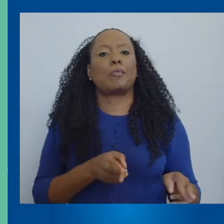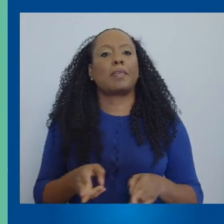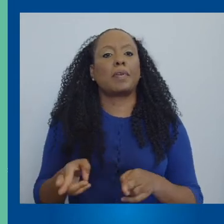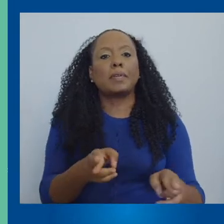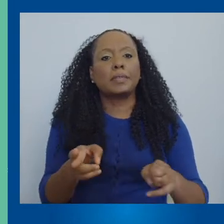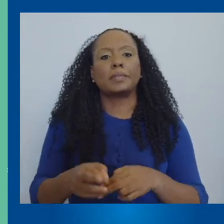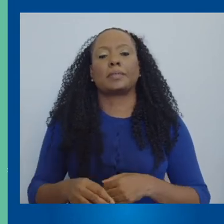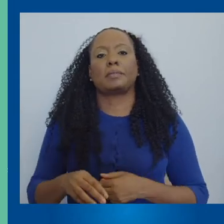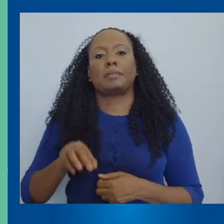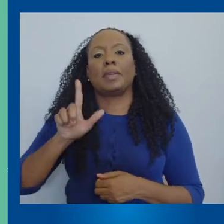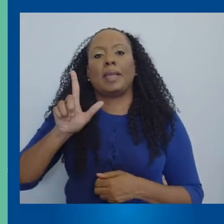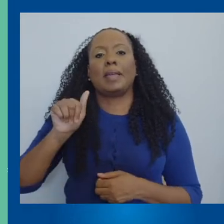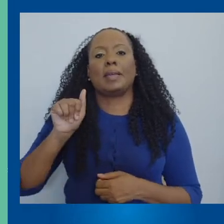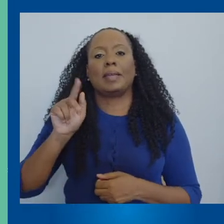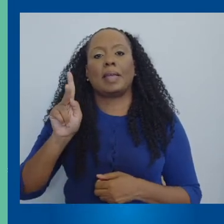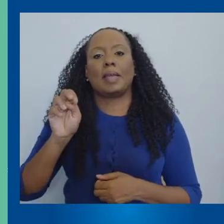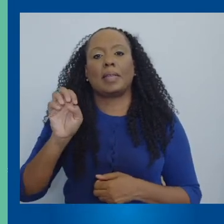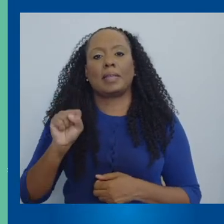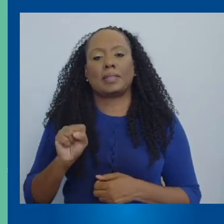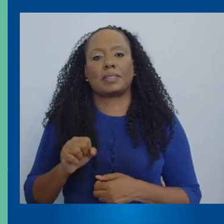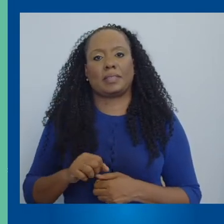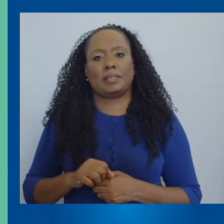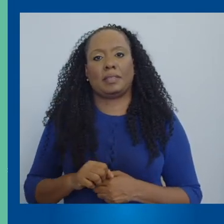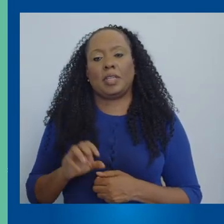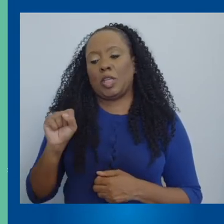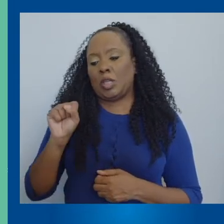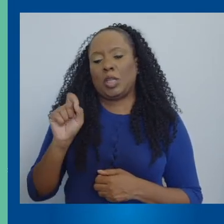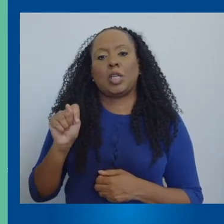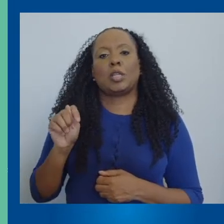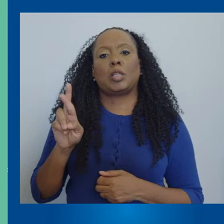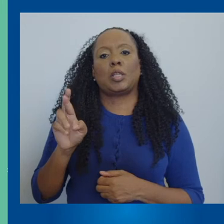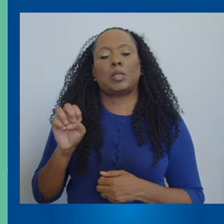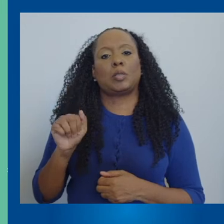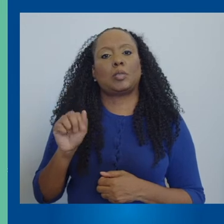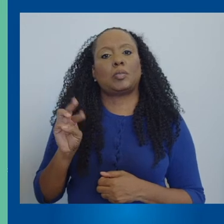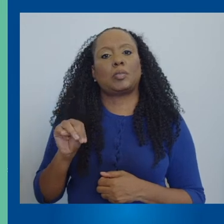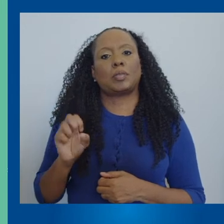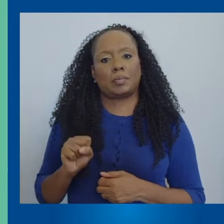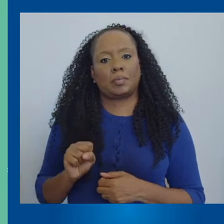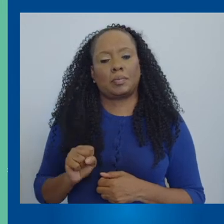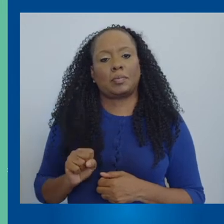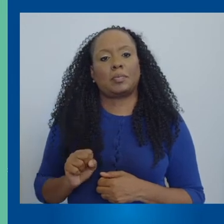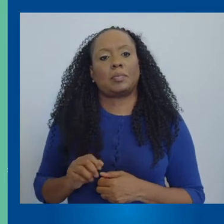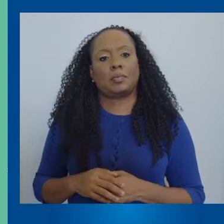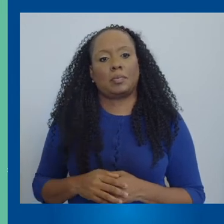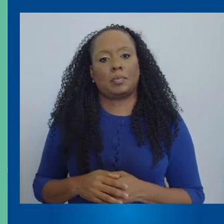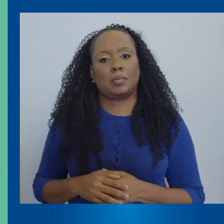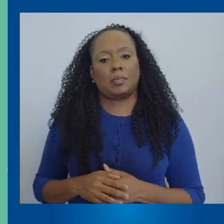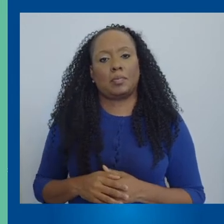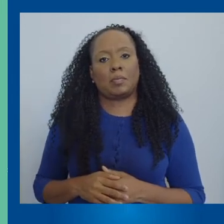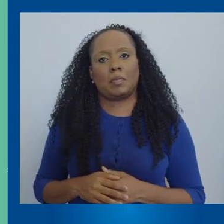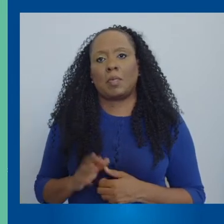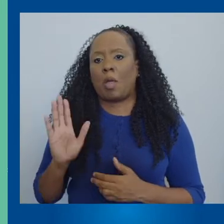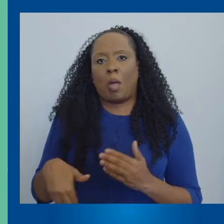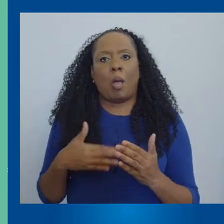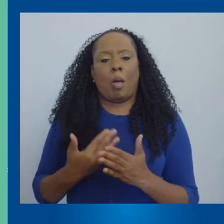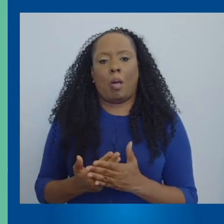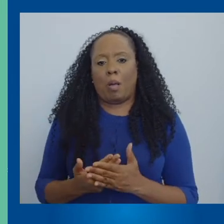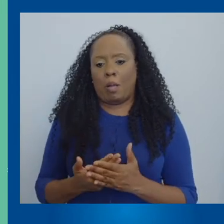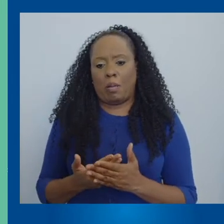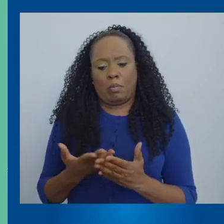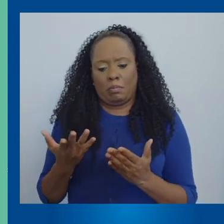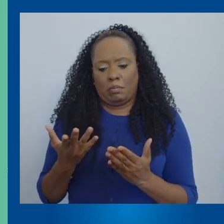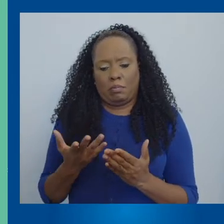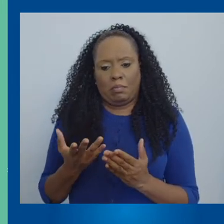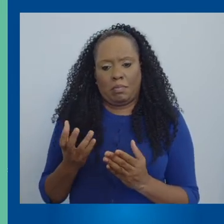lakes, streams. They're all receiving both non-point source pollution and point